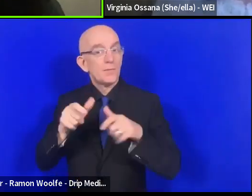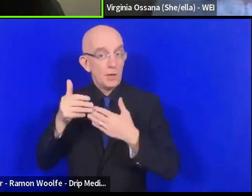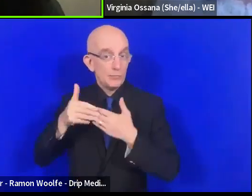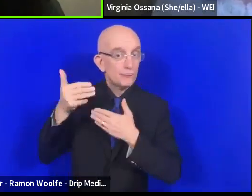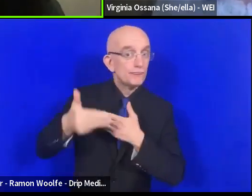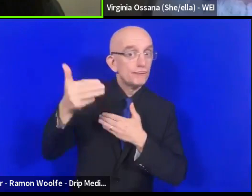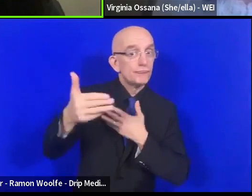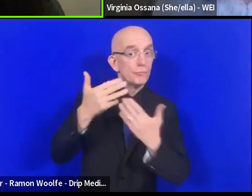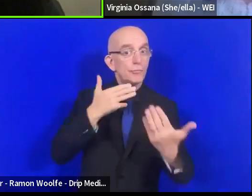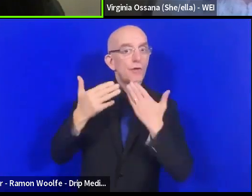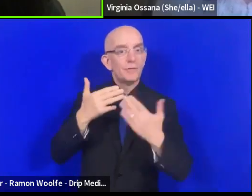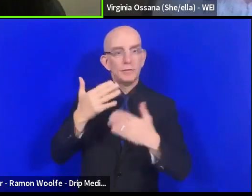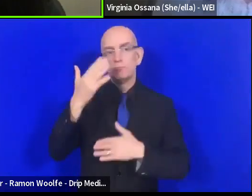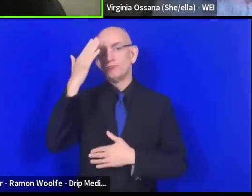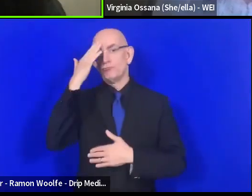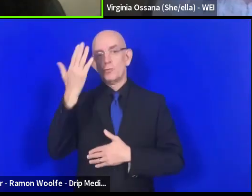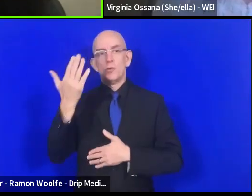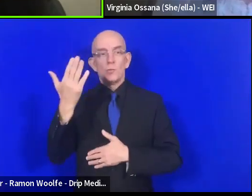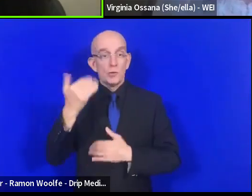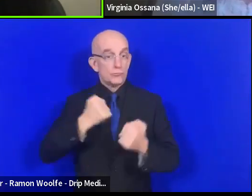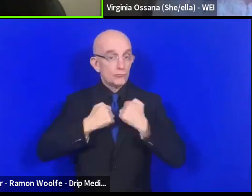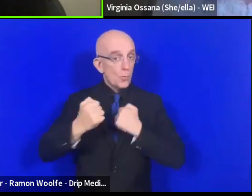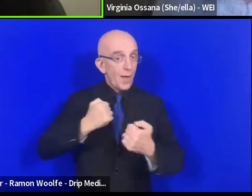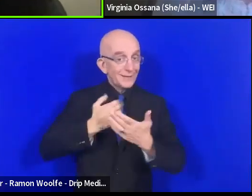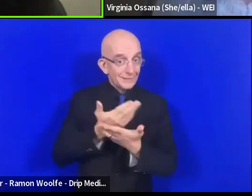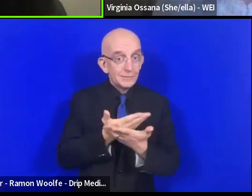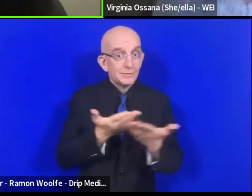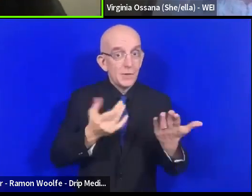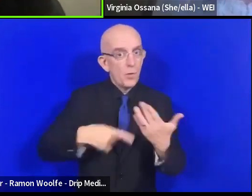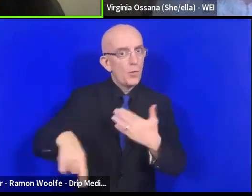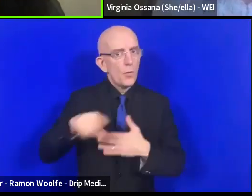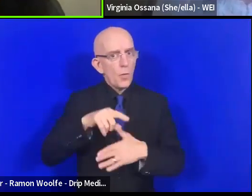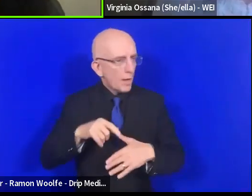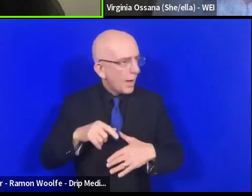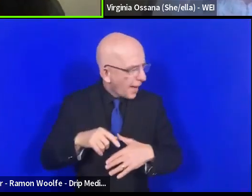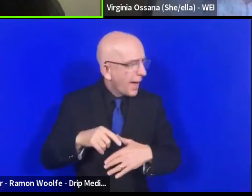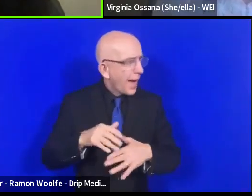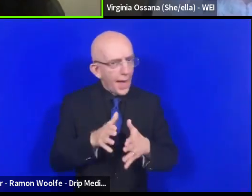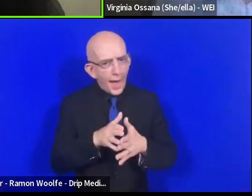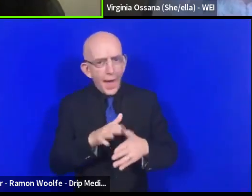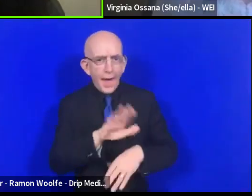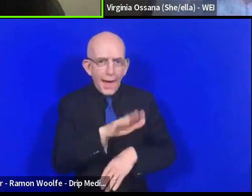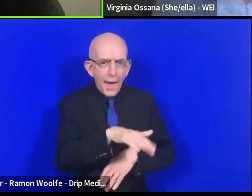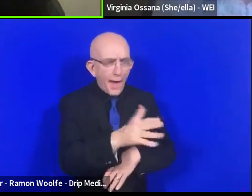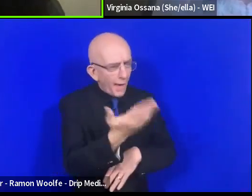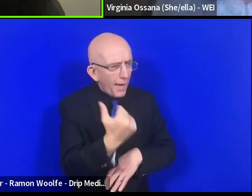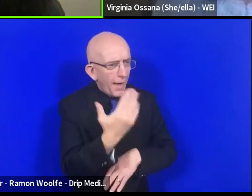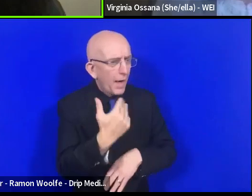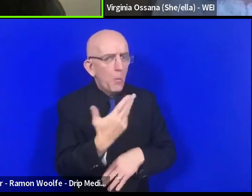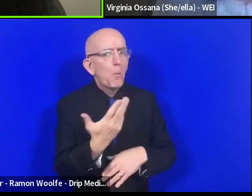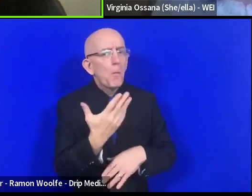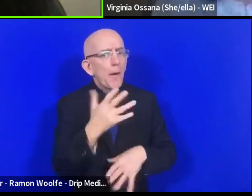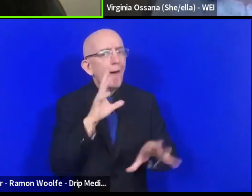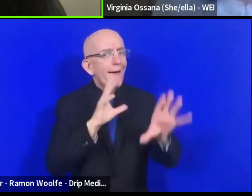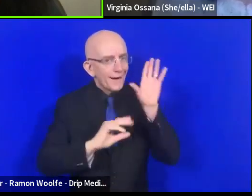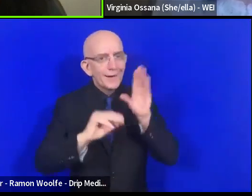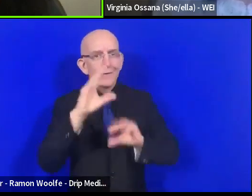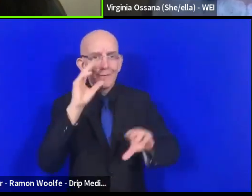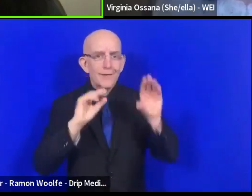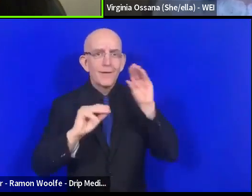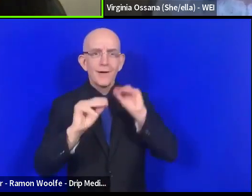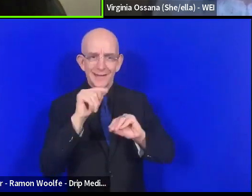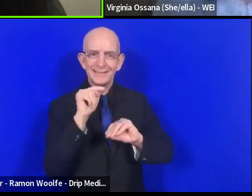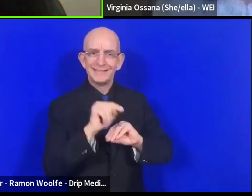implement these best practices. We even changed a policy at the venue around guide dogs and